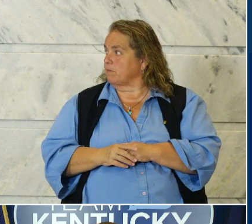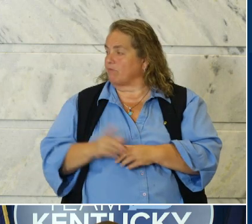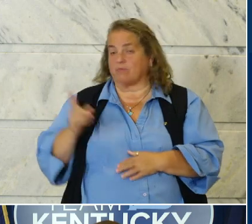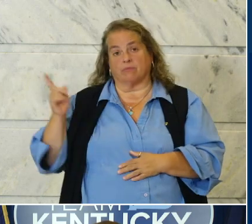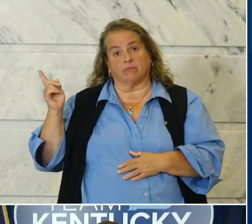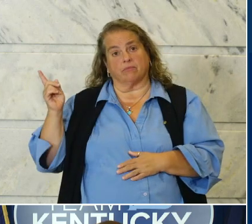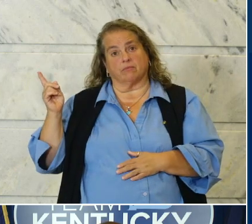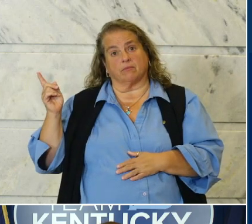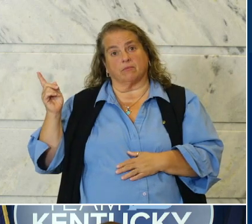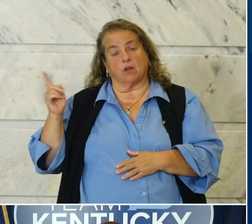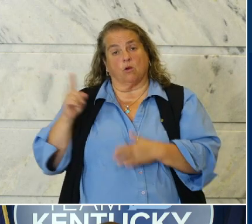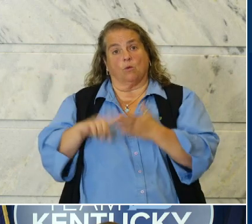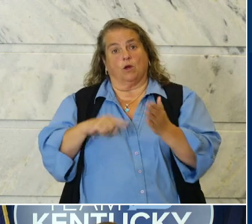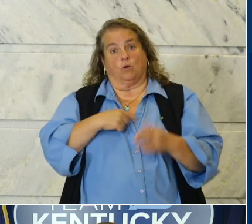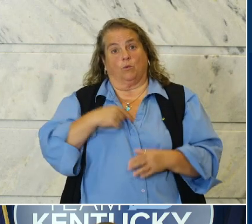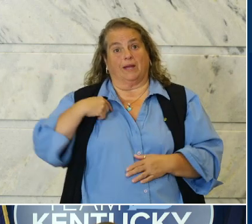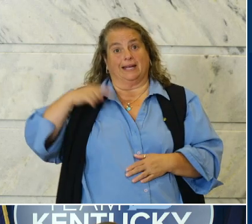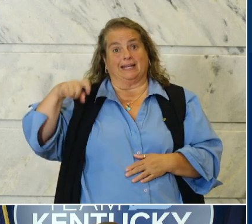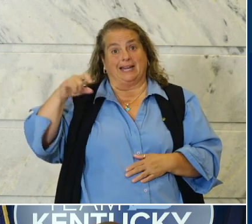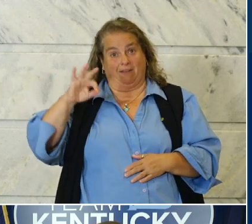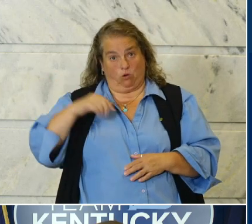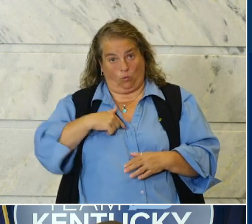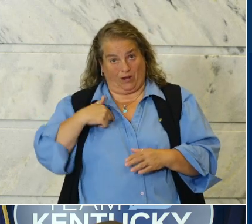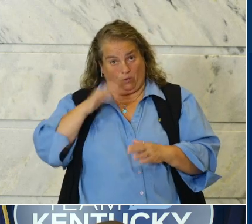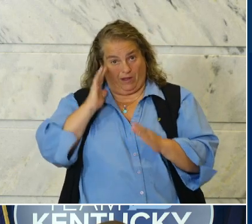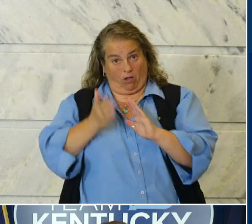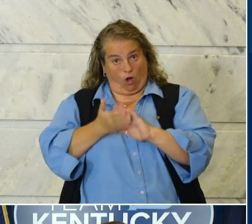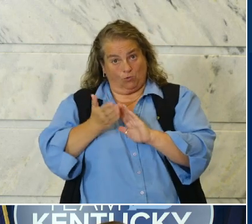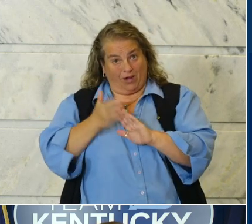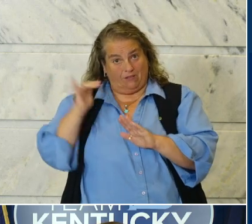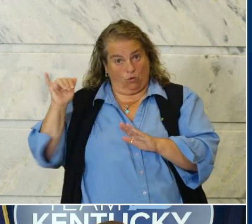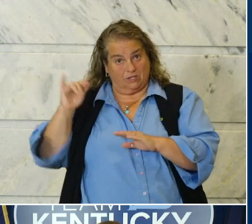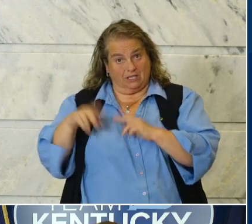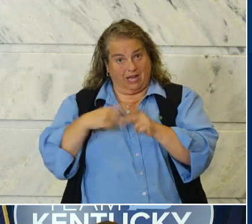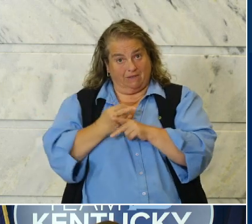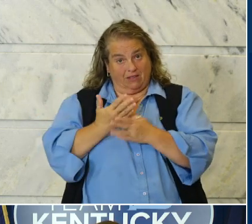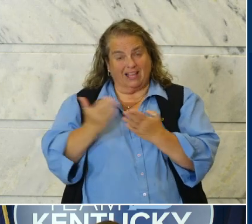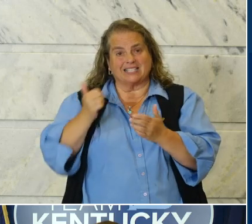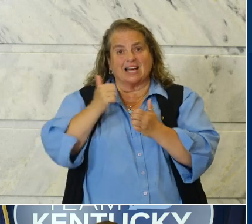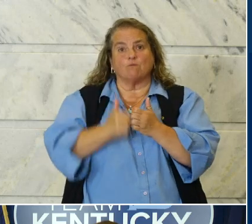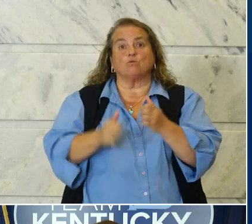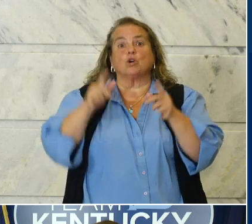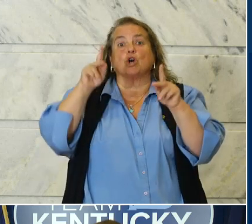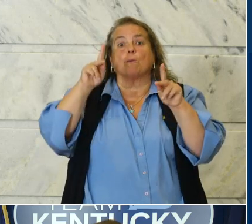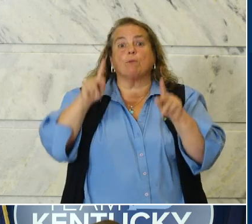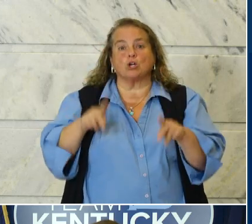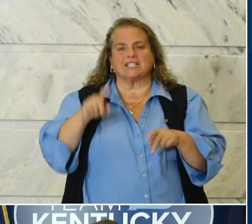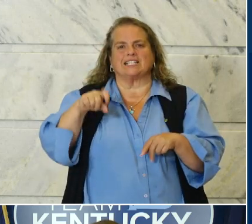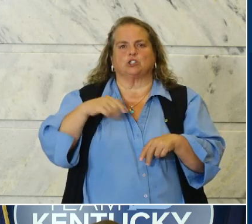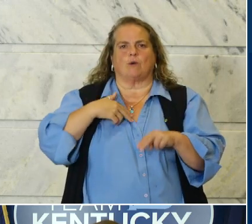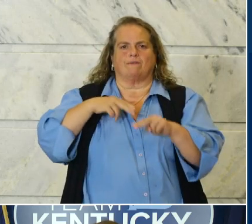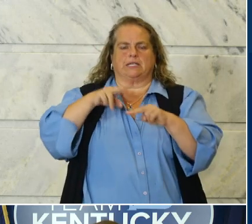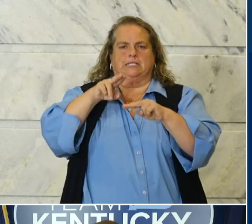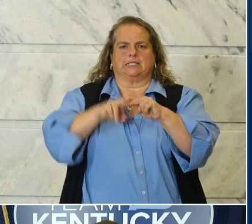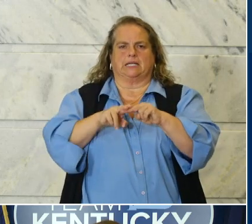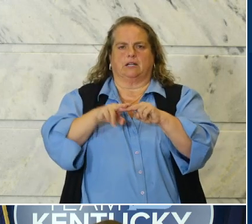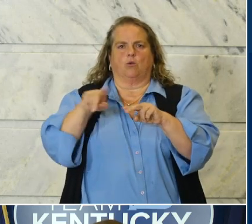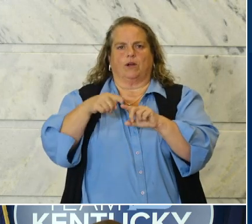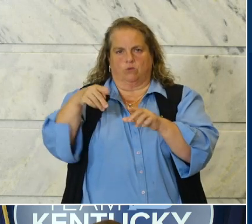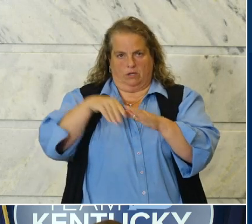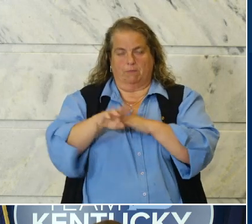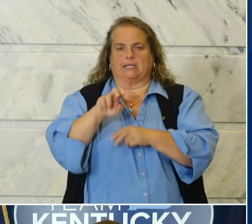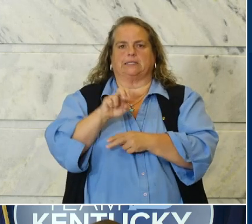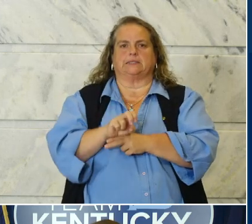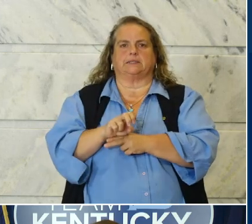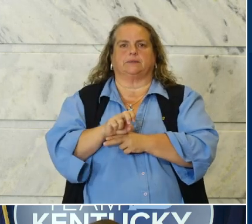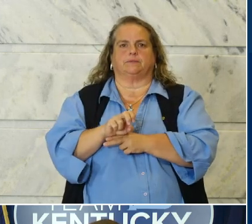Here's what we need. If we're going to operate these types of facilities, every single person needs to have a seat when they come in. They need to sit in it.